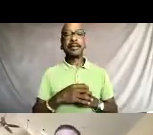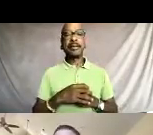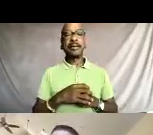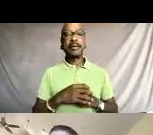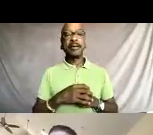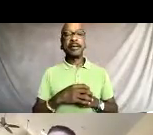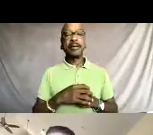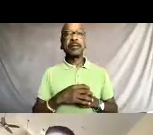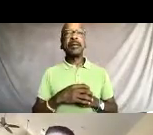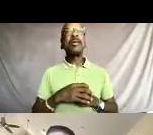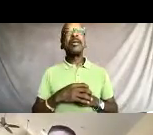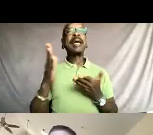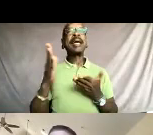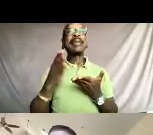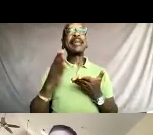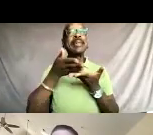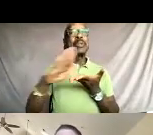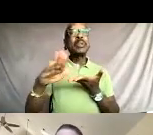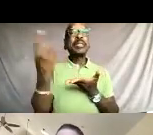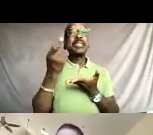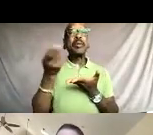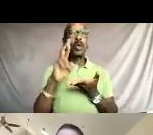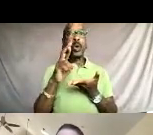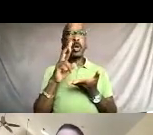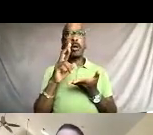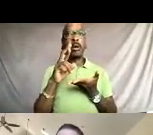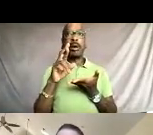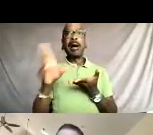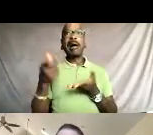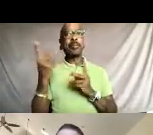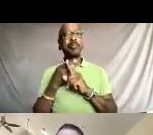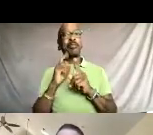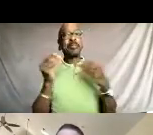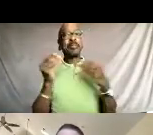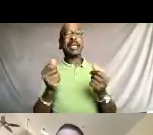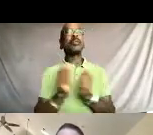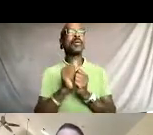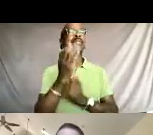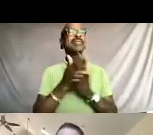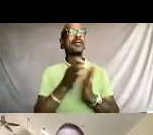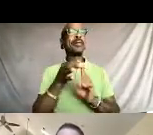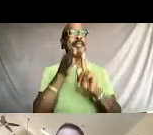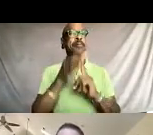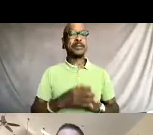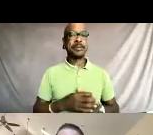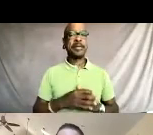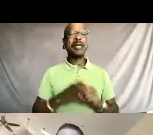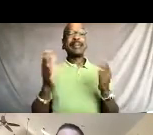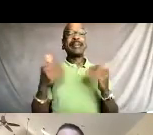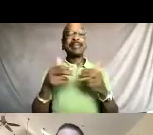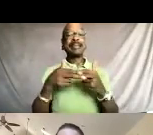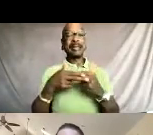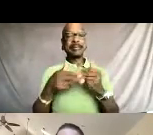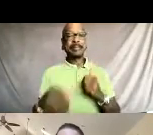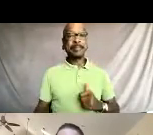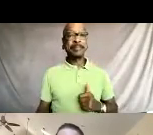exclude someone or really anyone else from the land, with some exceptions. Next slide. And you can also get rid